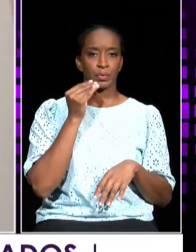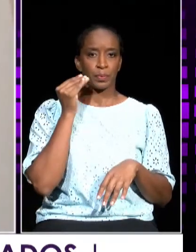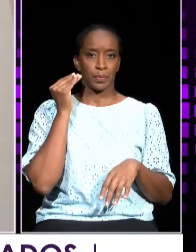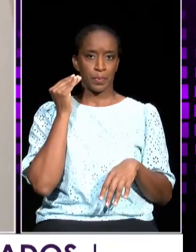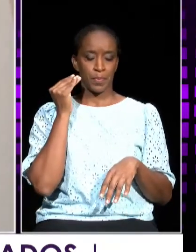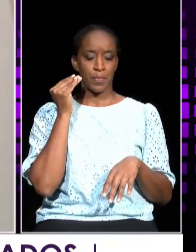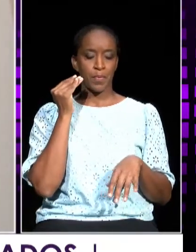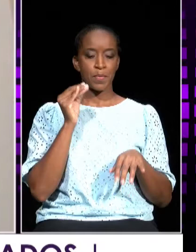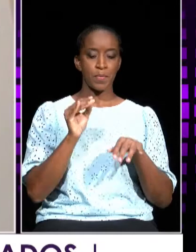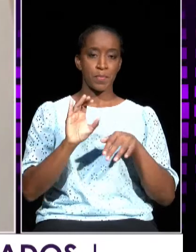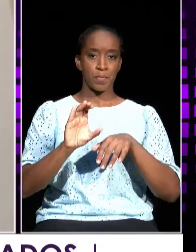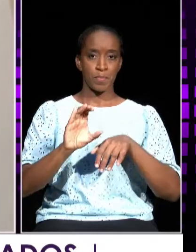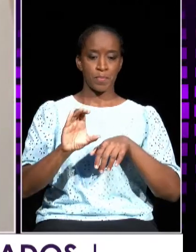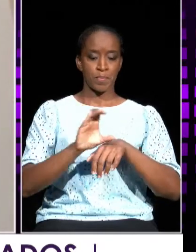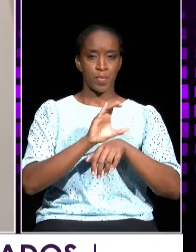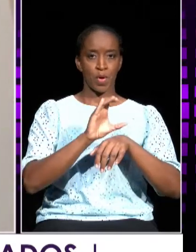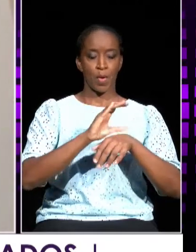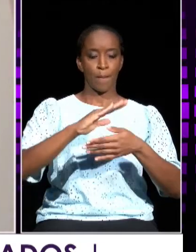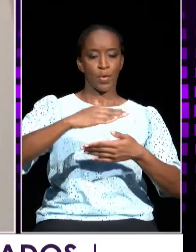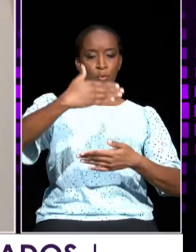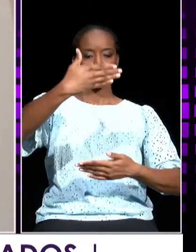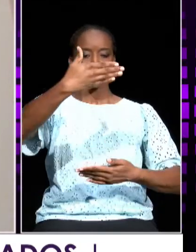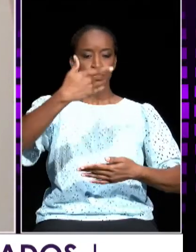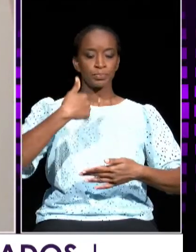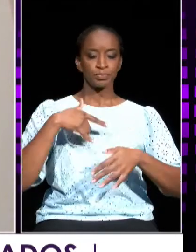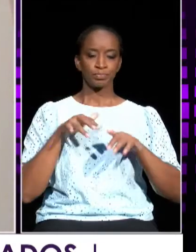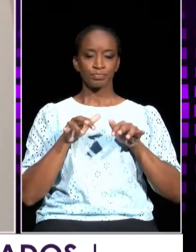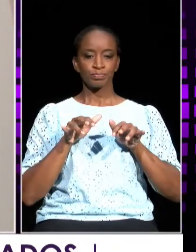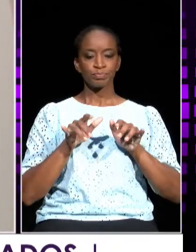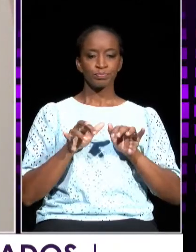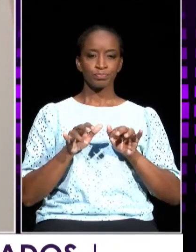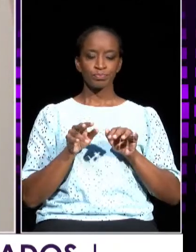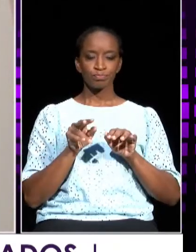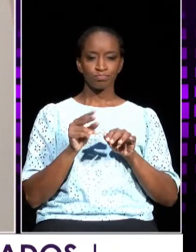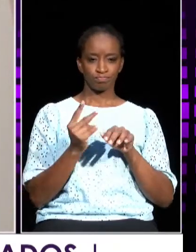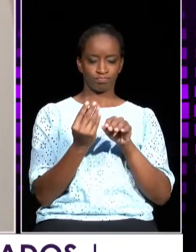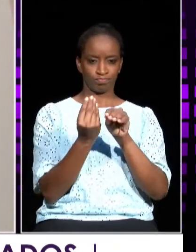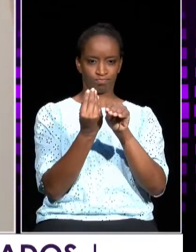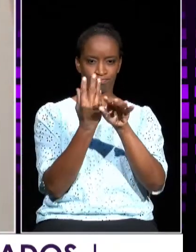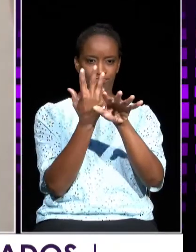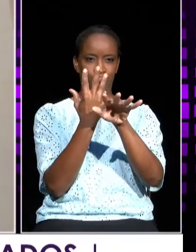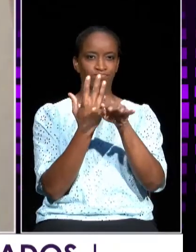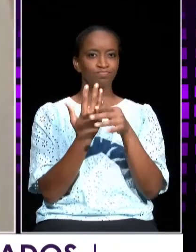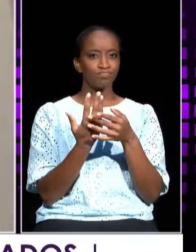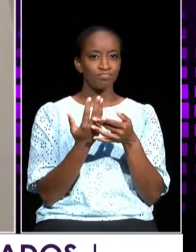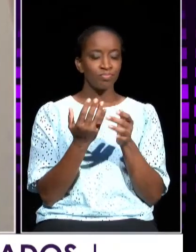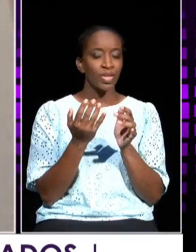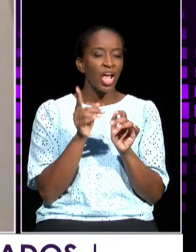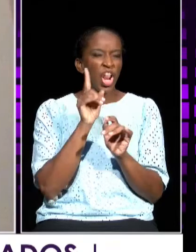behind the computer, hide behind the phone or whatever device that they're using,